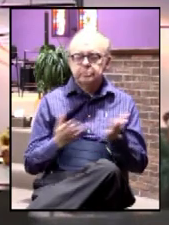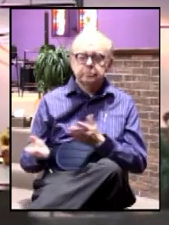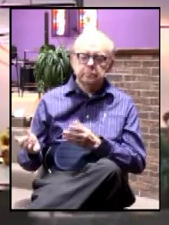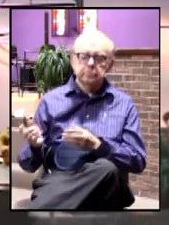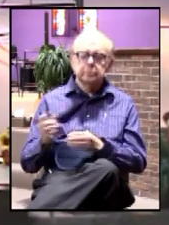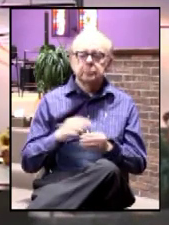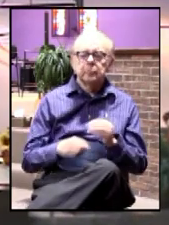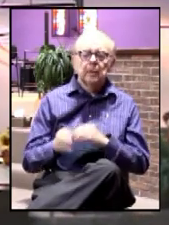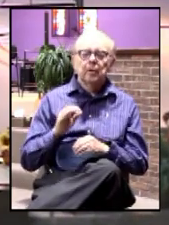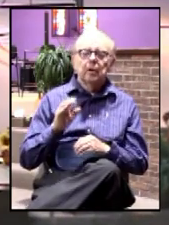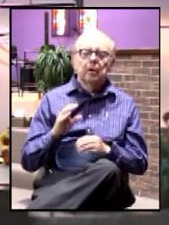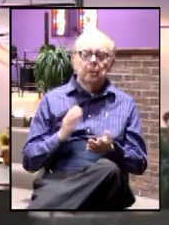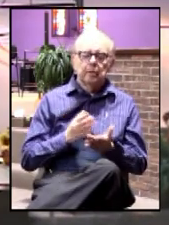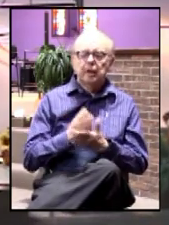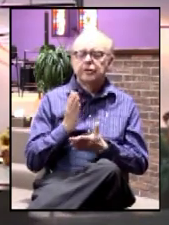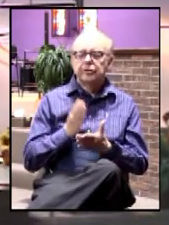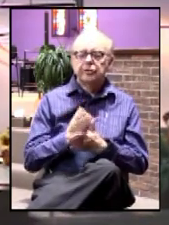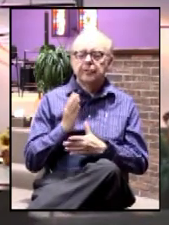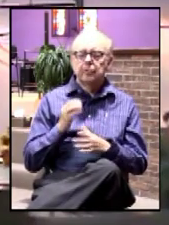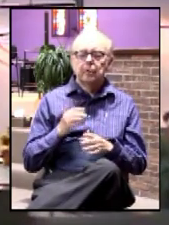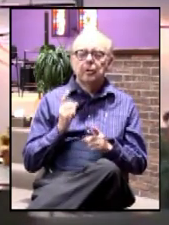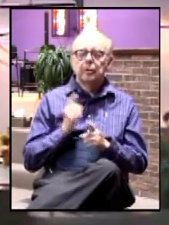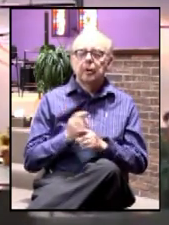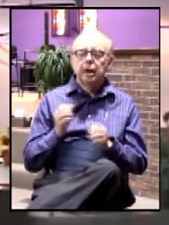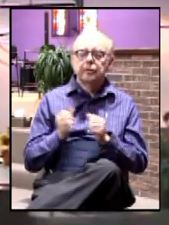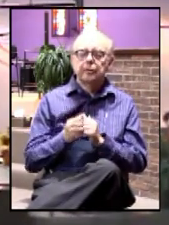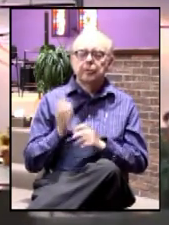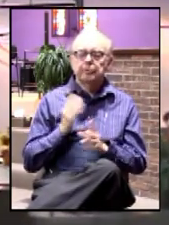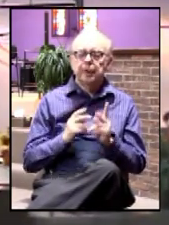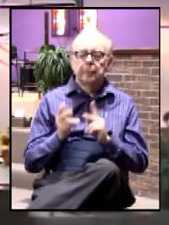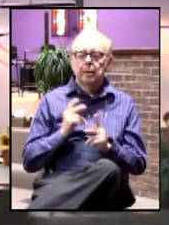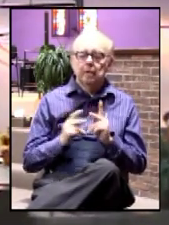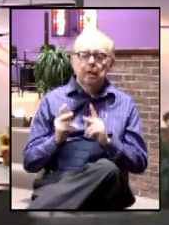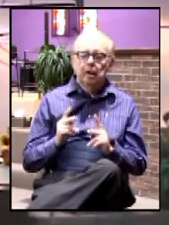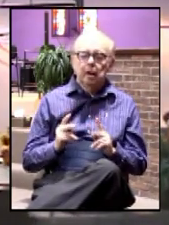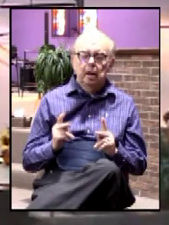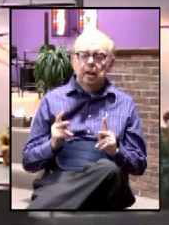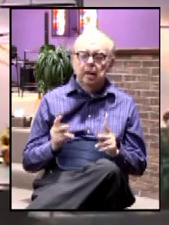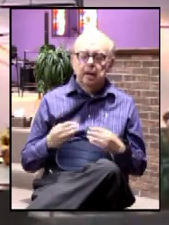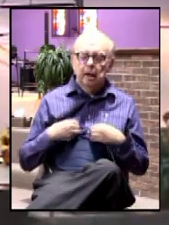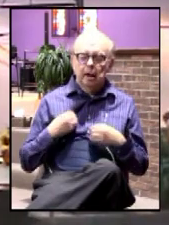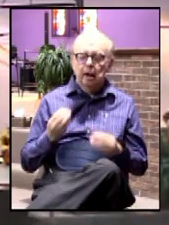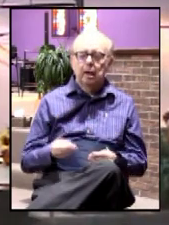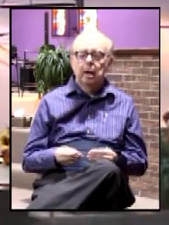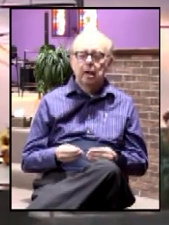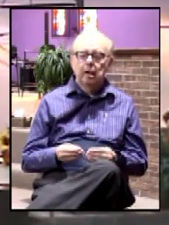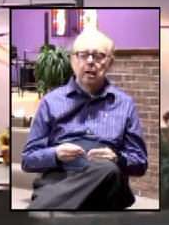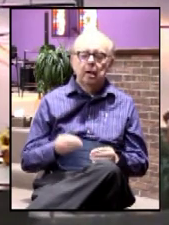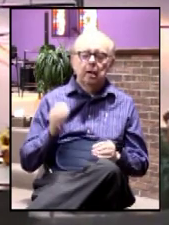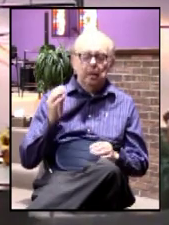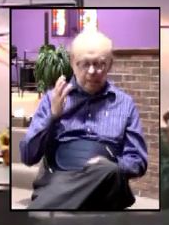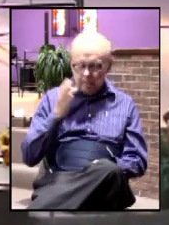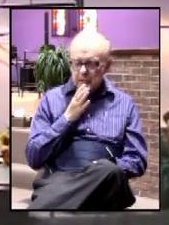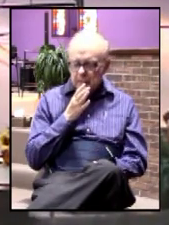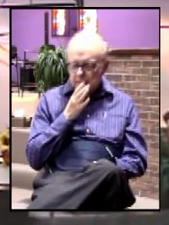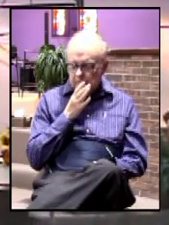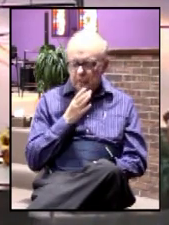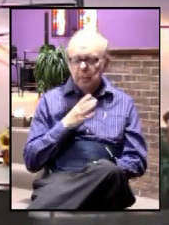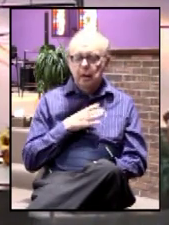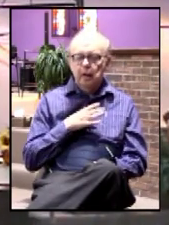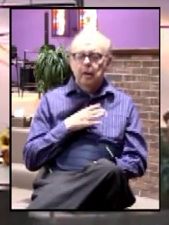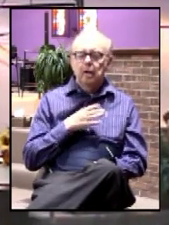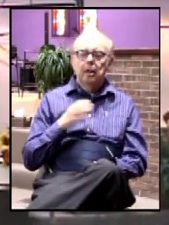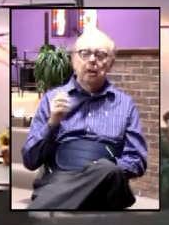bringing about civil rights to people, which gave us the equality that we needed. Mother Teresa, who went